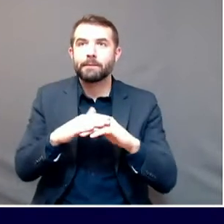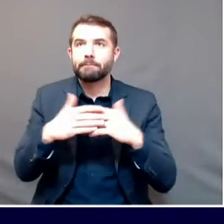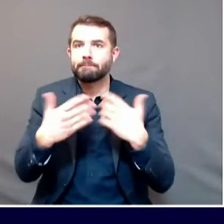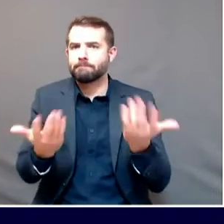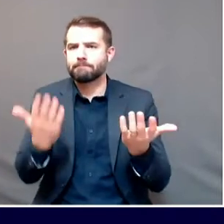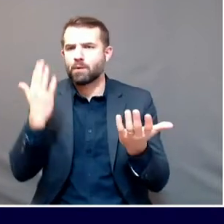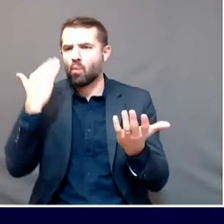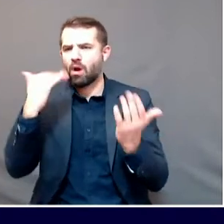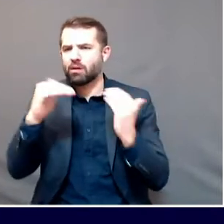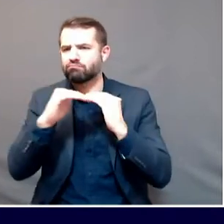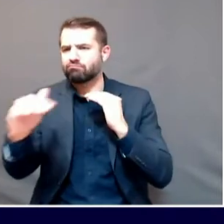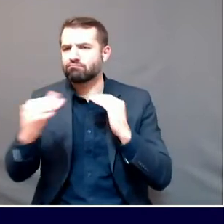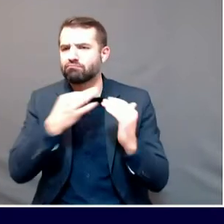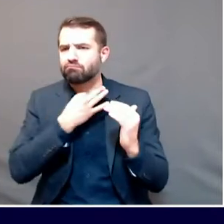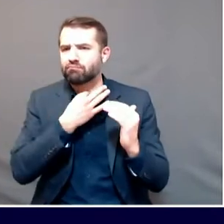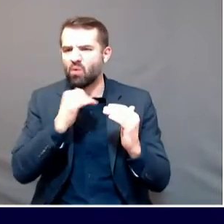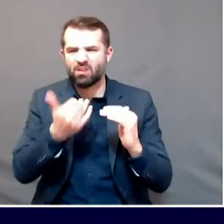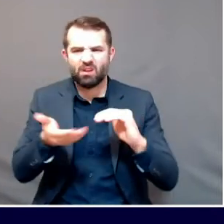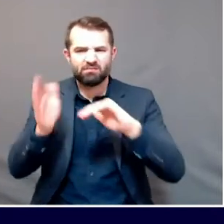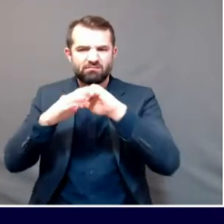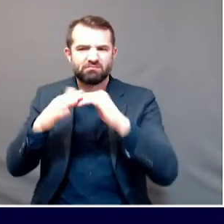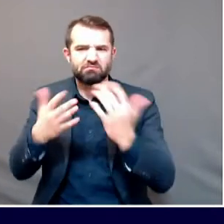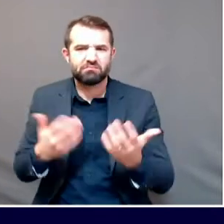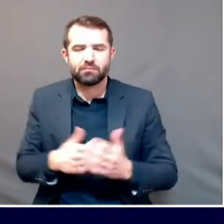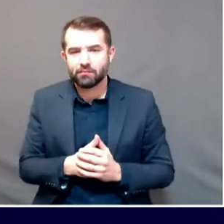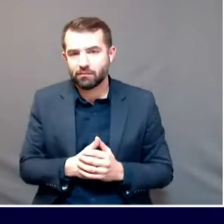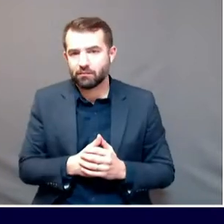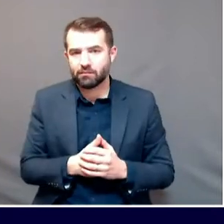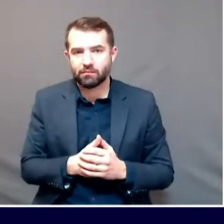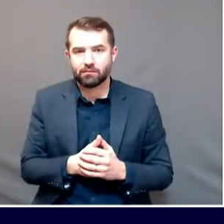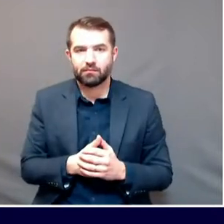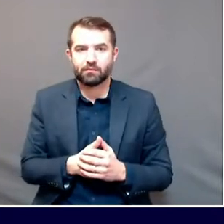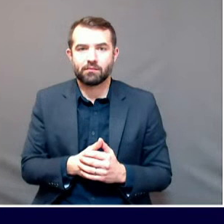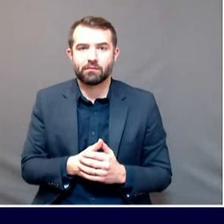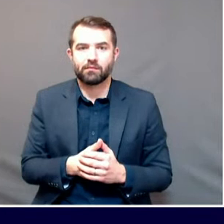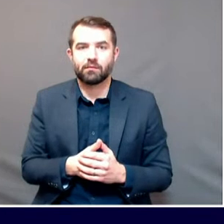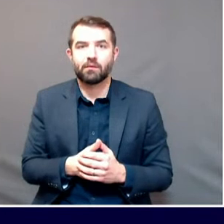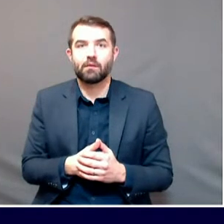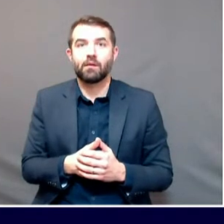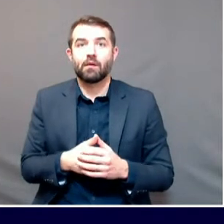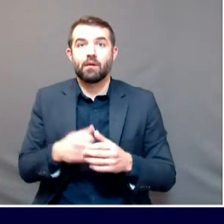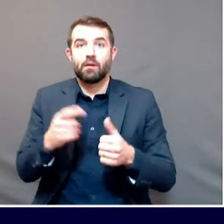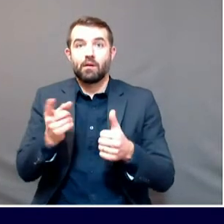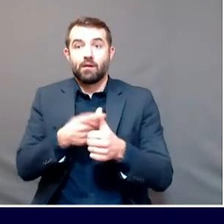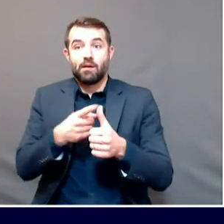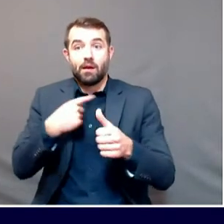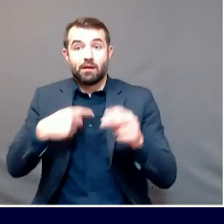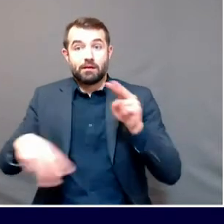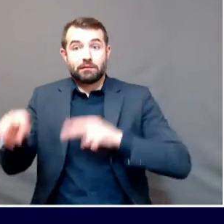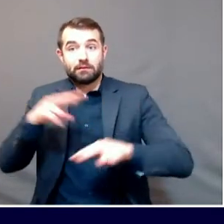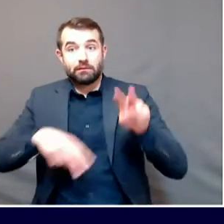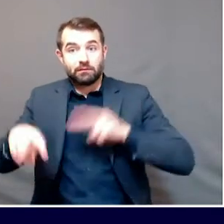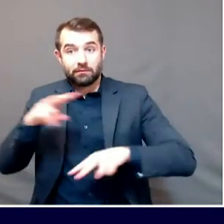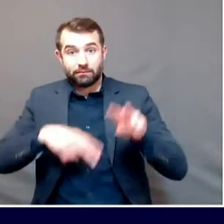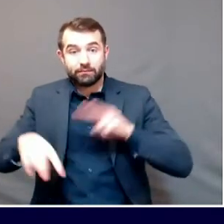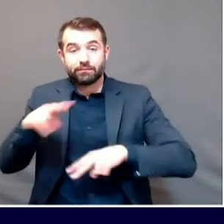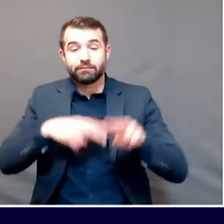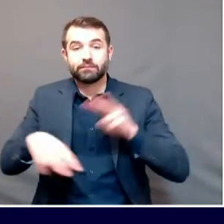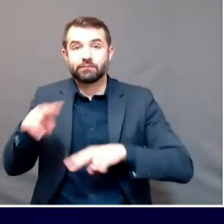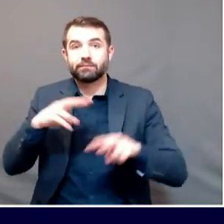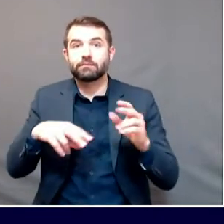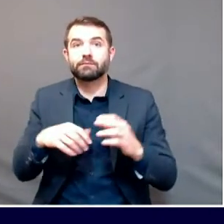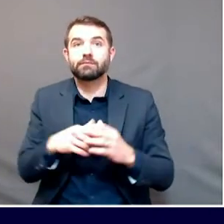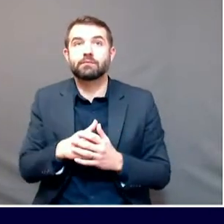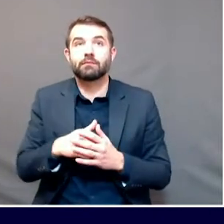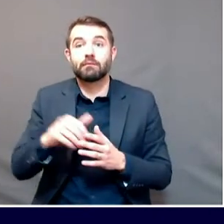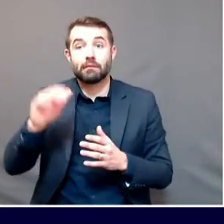that might be? Well, the first observation, Joe, is that even though it has achieved a little bit